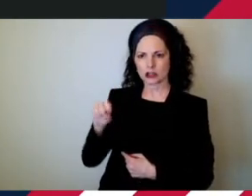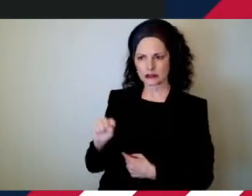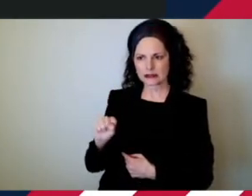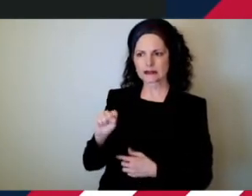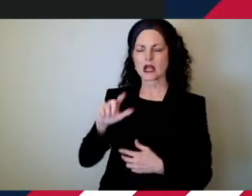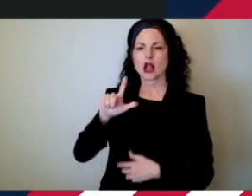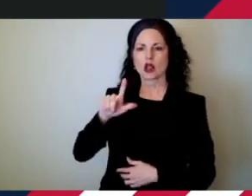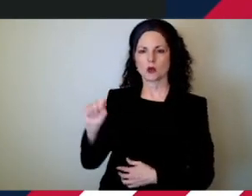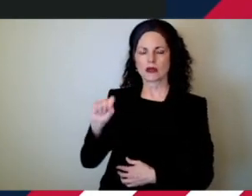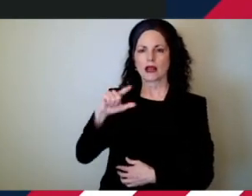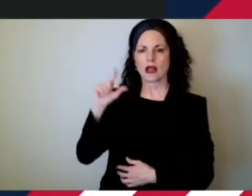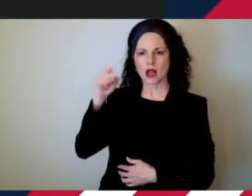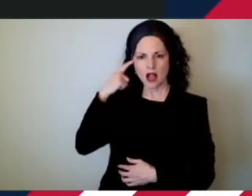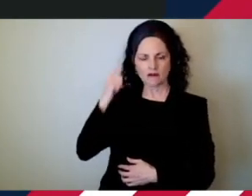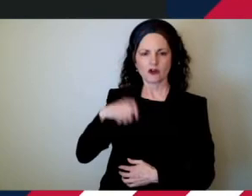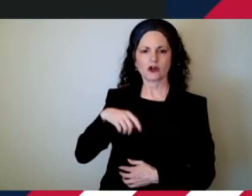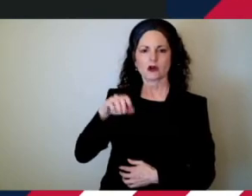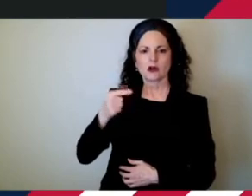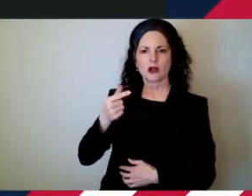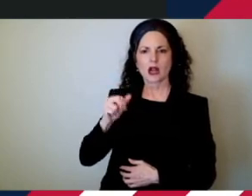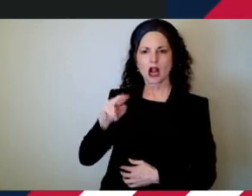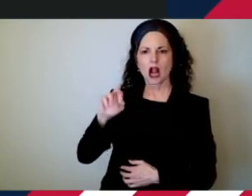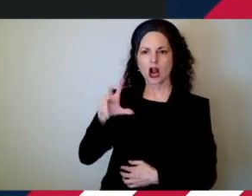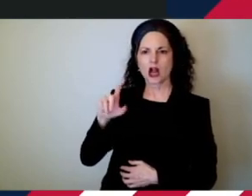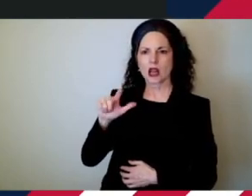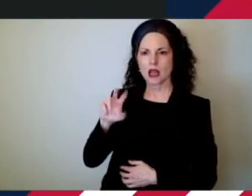Garland Gilchrist,